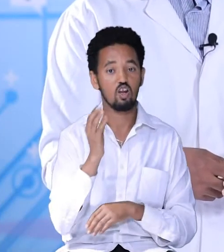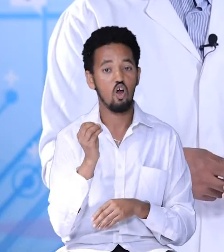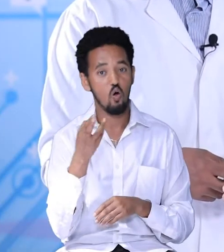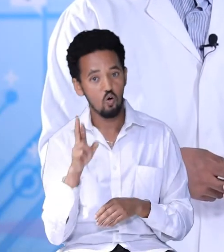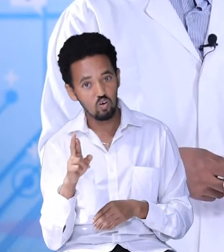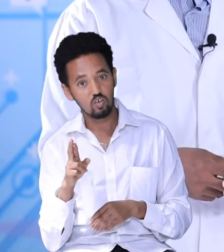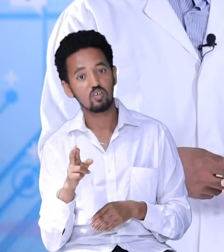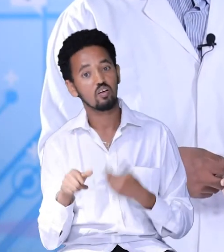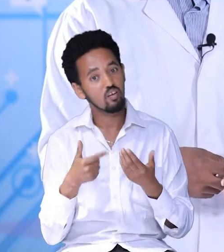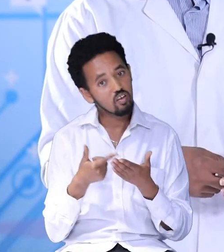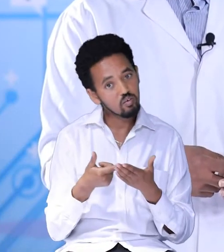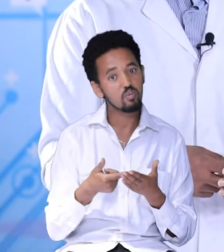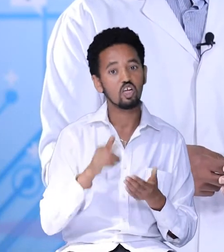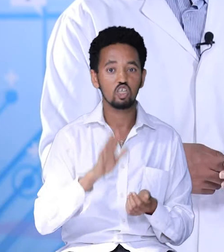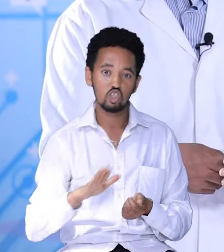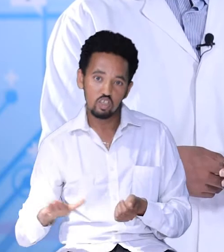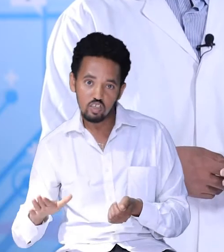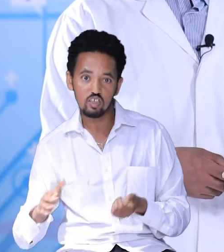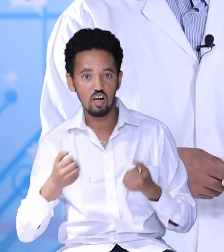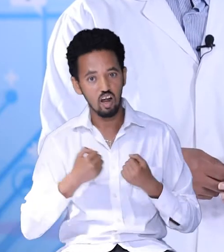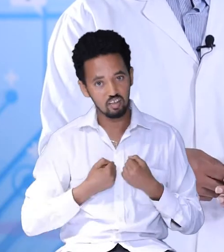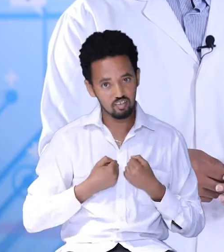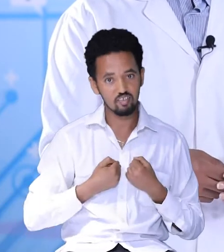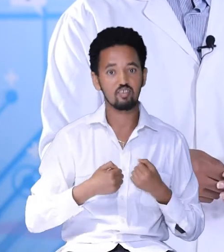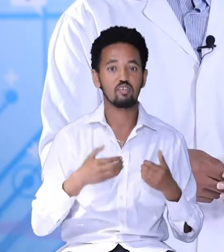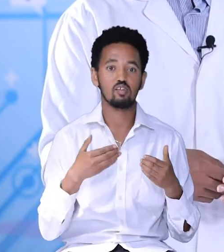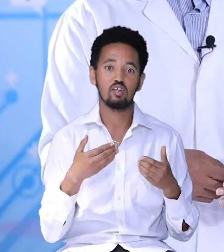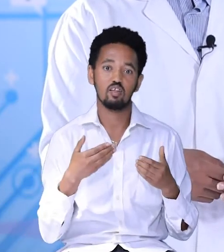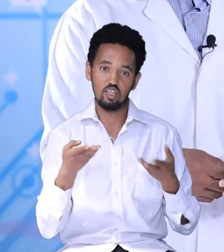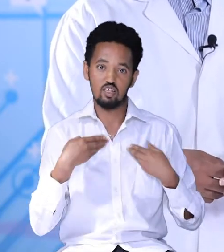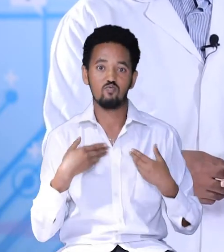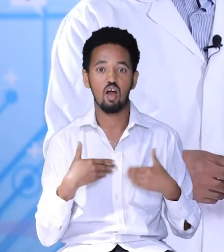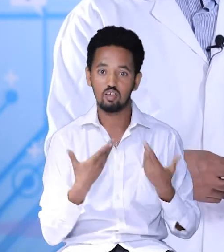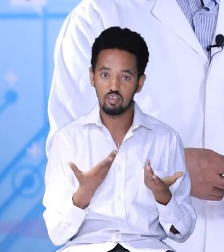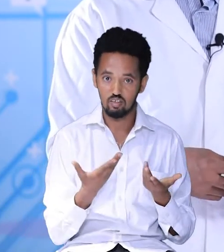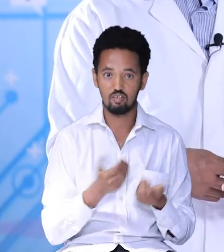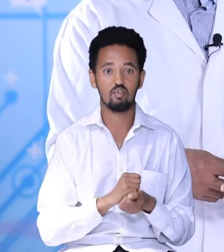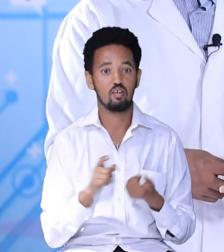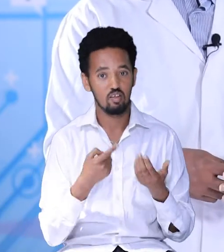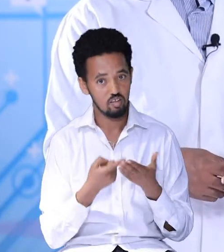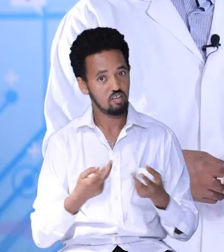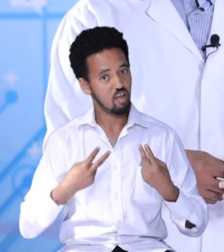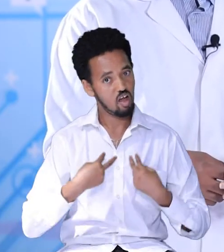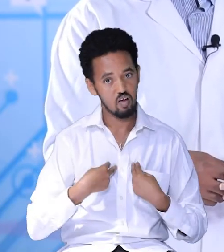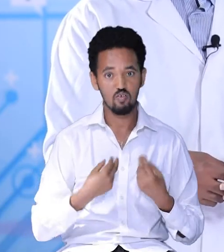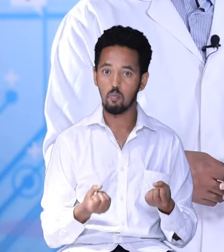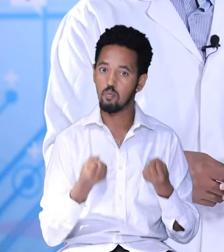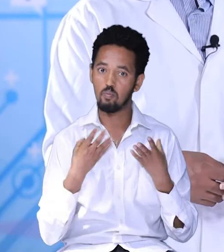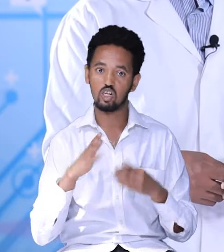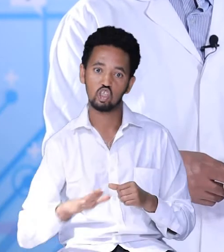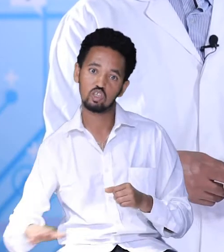they assume that children as an asset. They are proud of having many